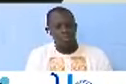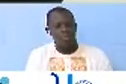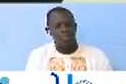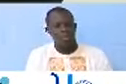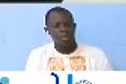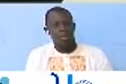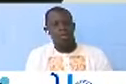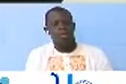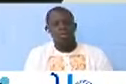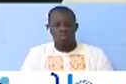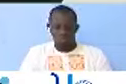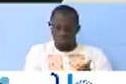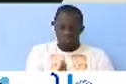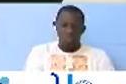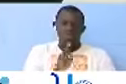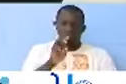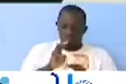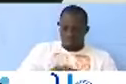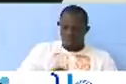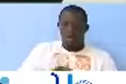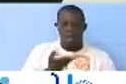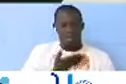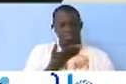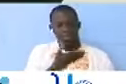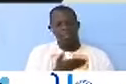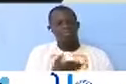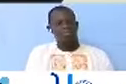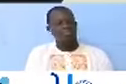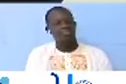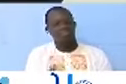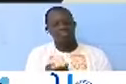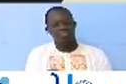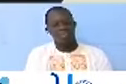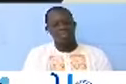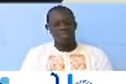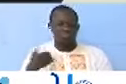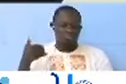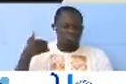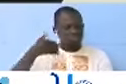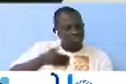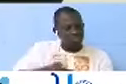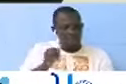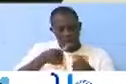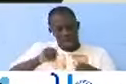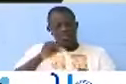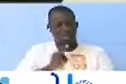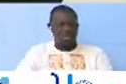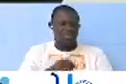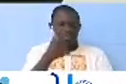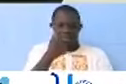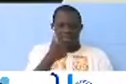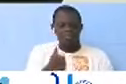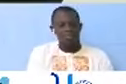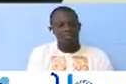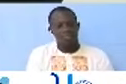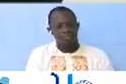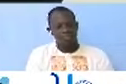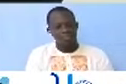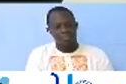Be hearing. We were seated. Oh, around six. Up till around six.